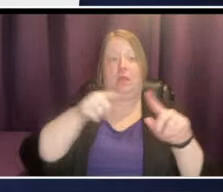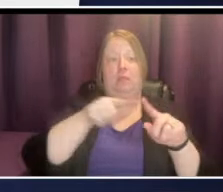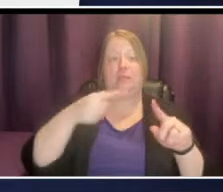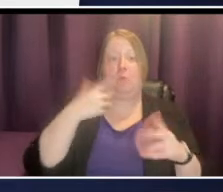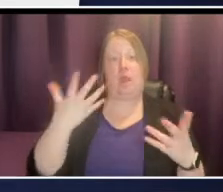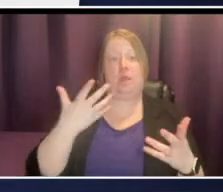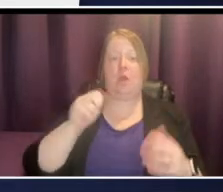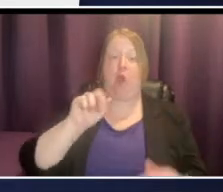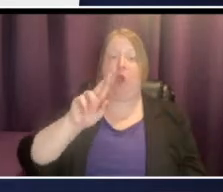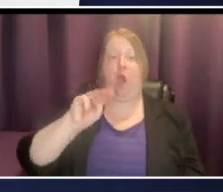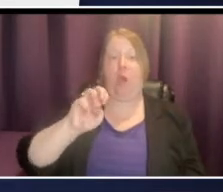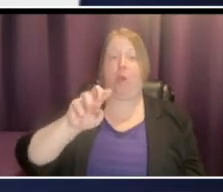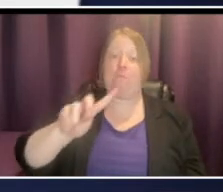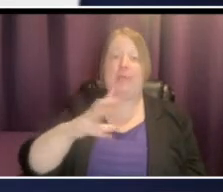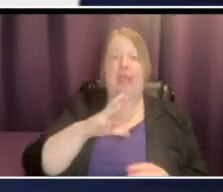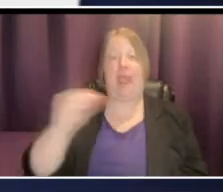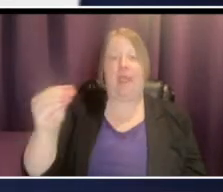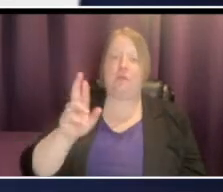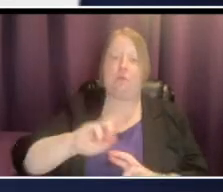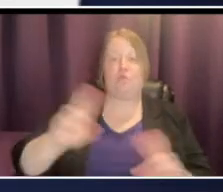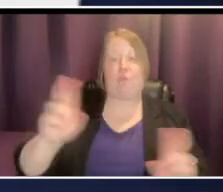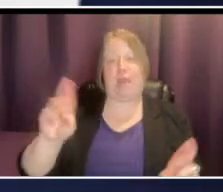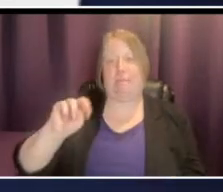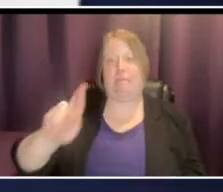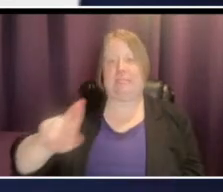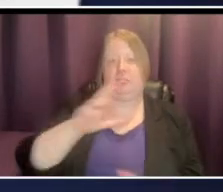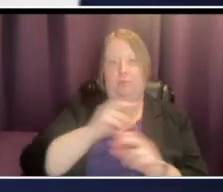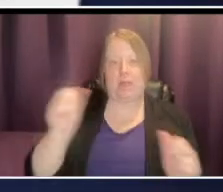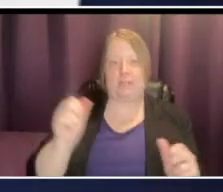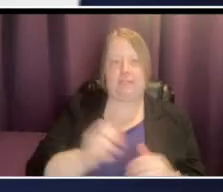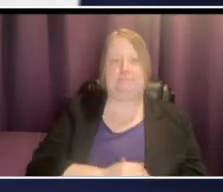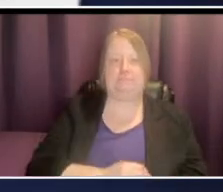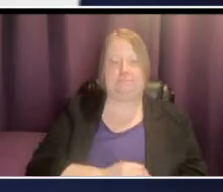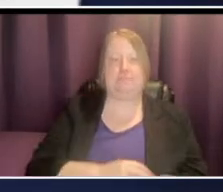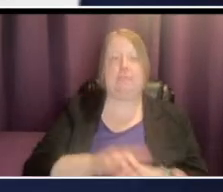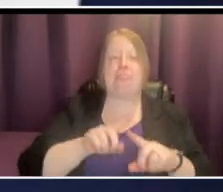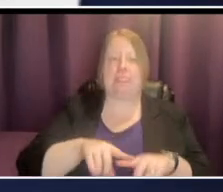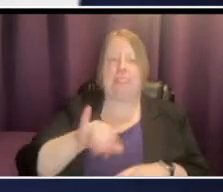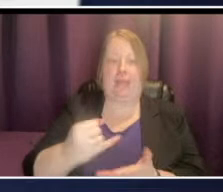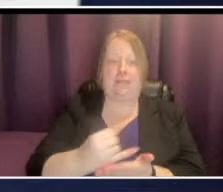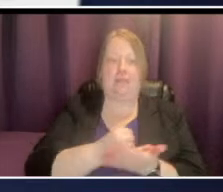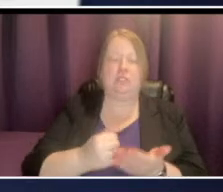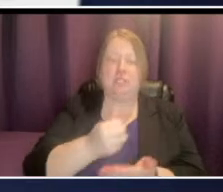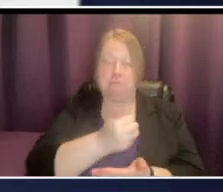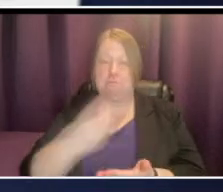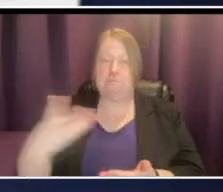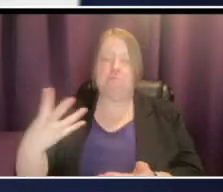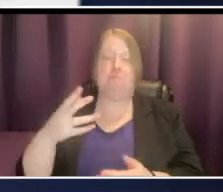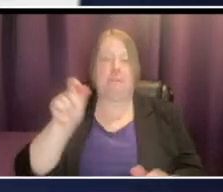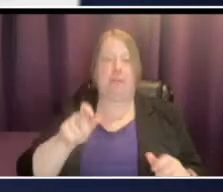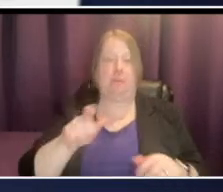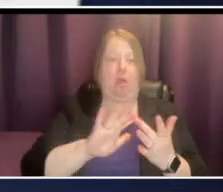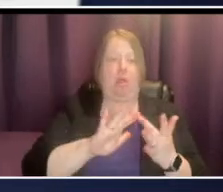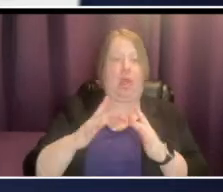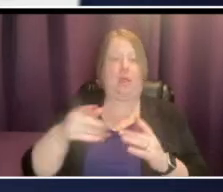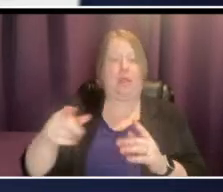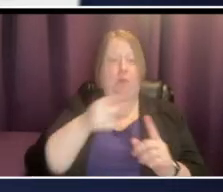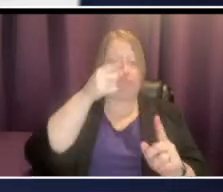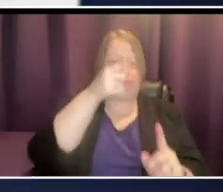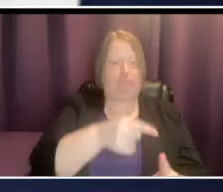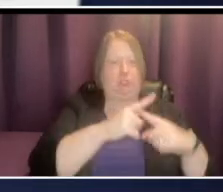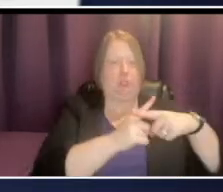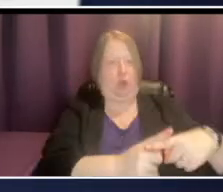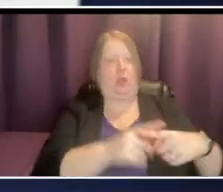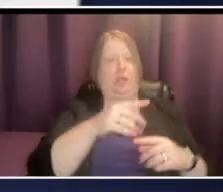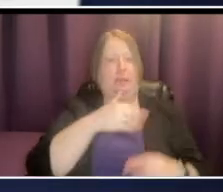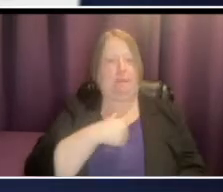Mr. President. According to the intelligence, multiple users online were targeting members of Congress, instructing